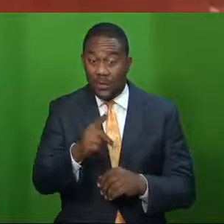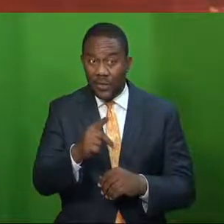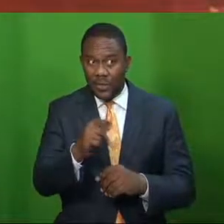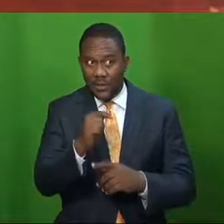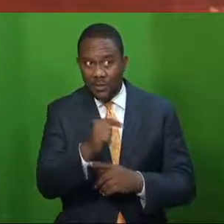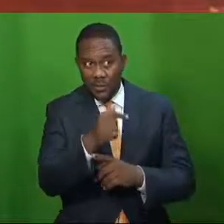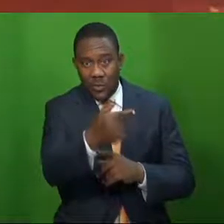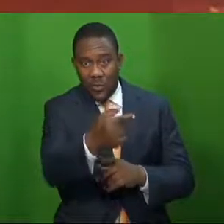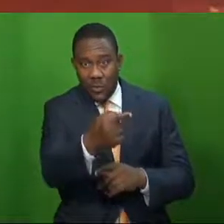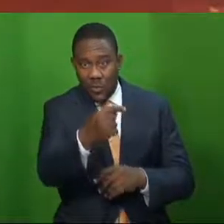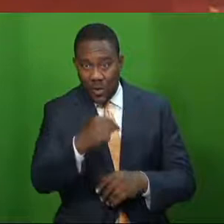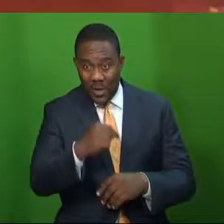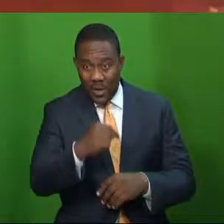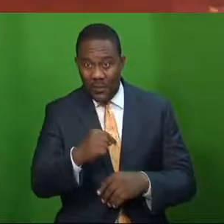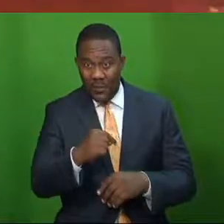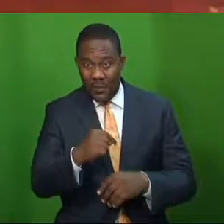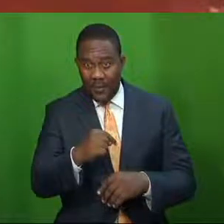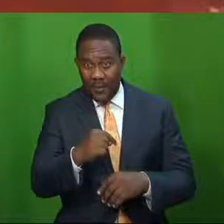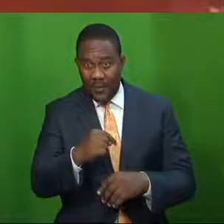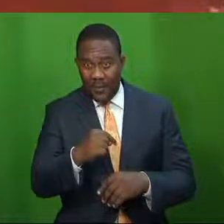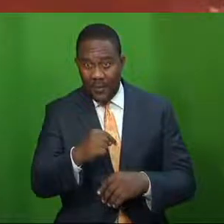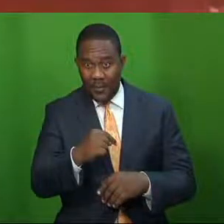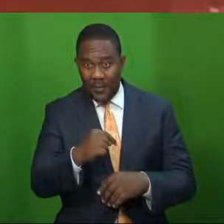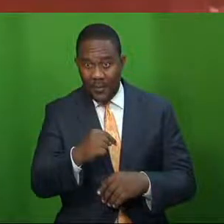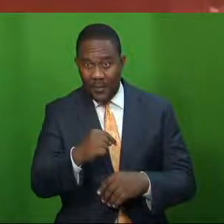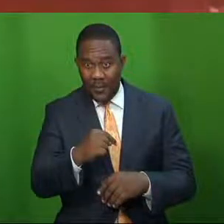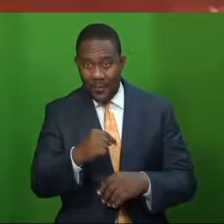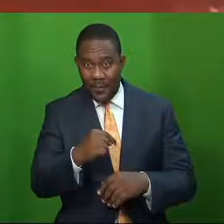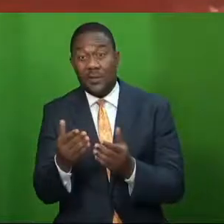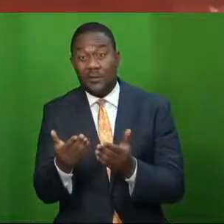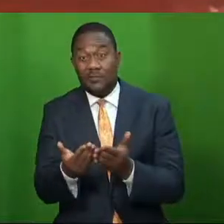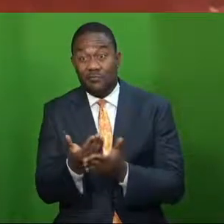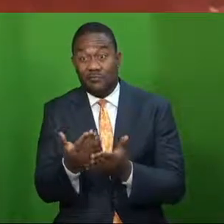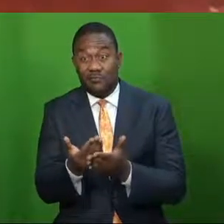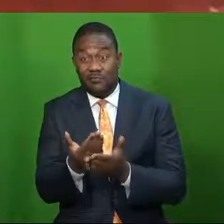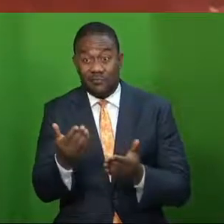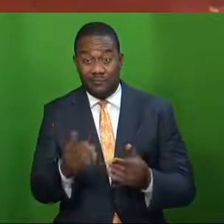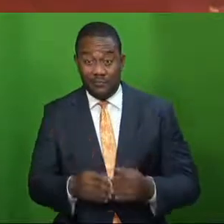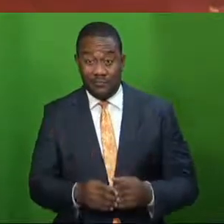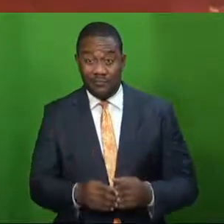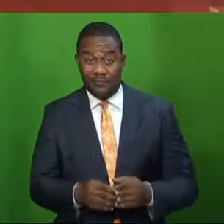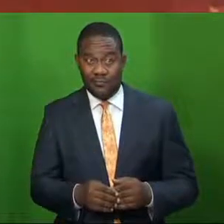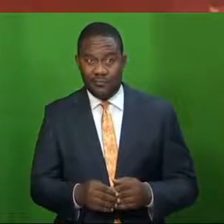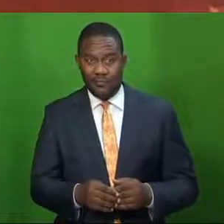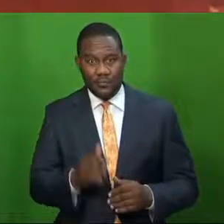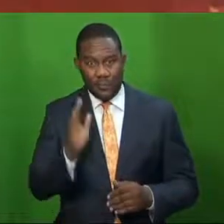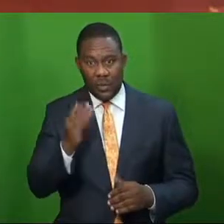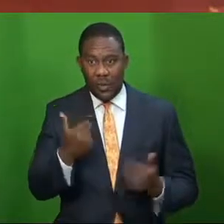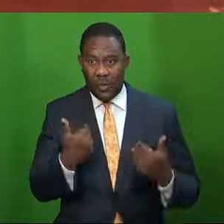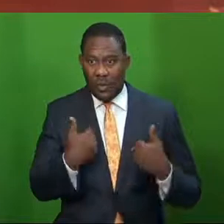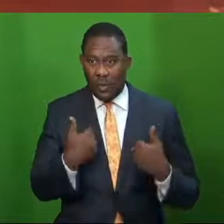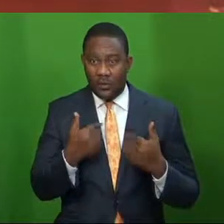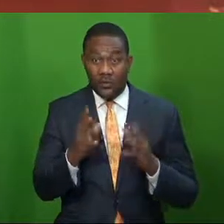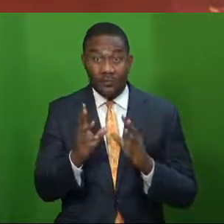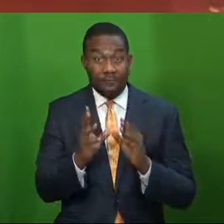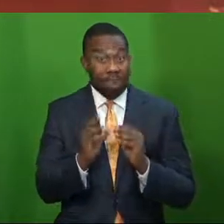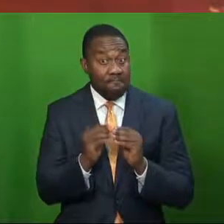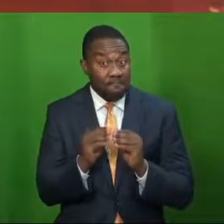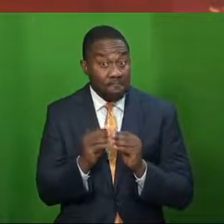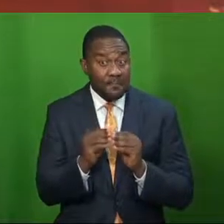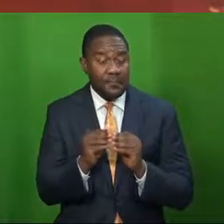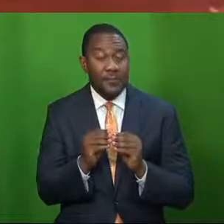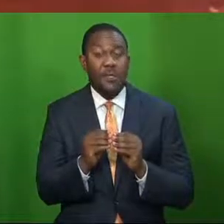otherwise also referred to as recycled members, that an induction seminar is being